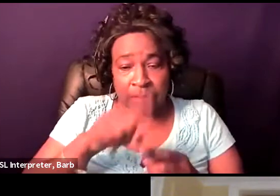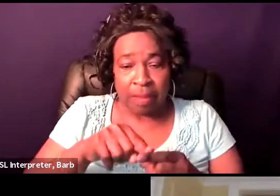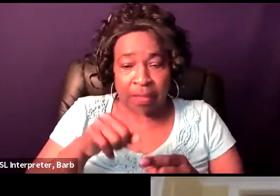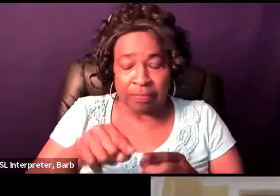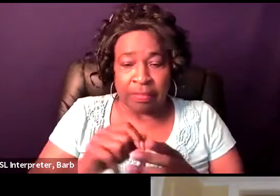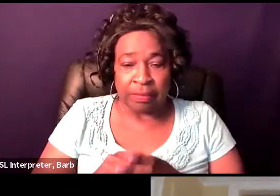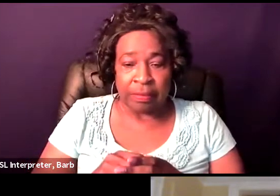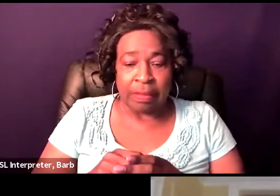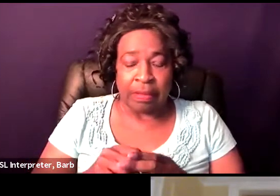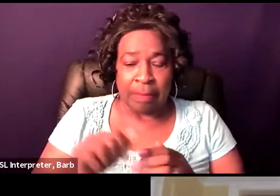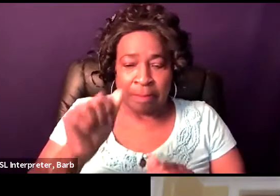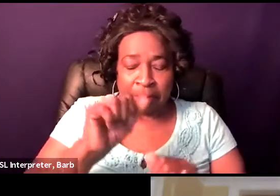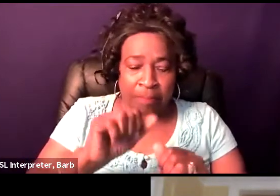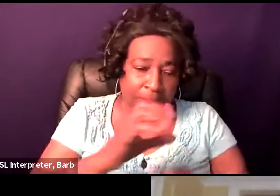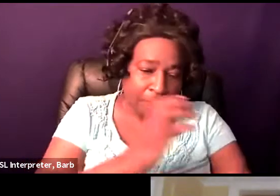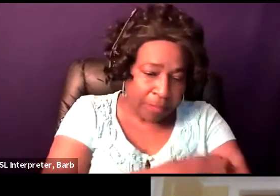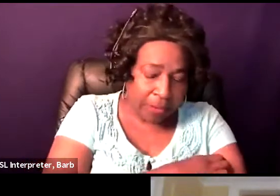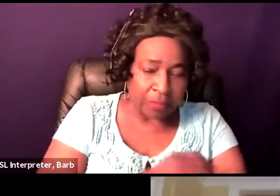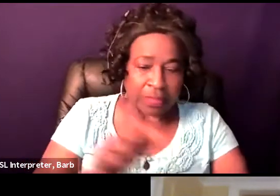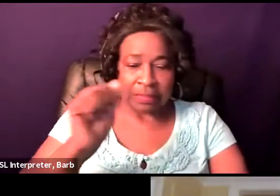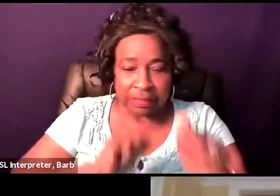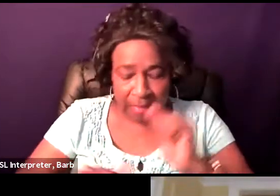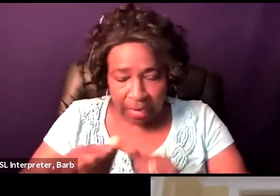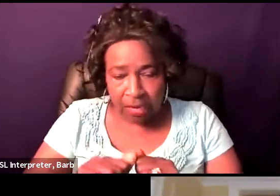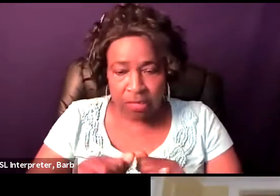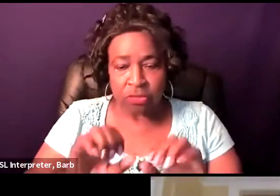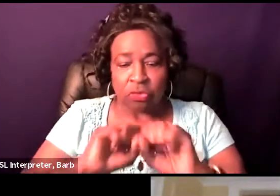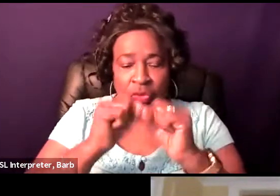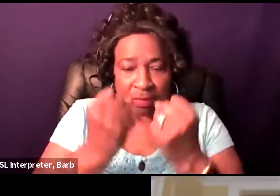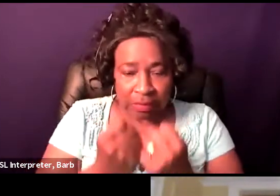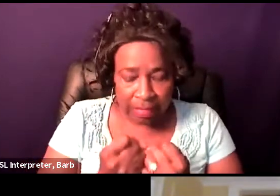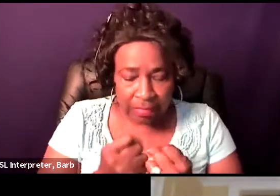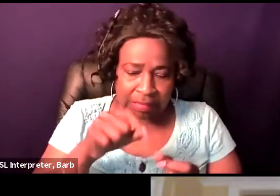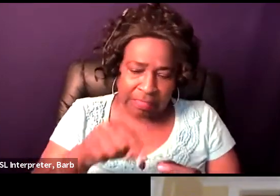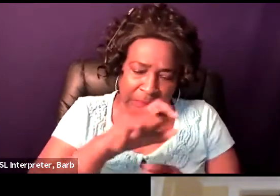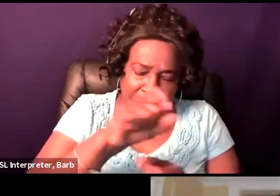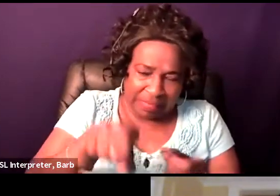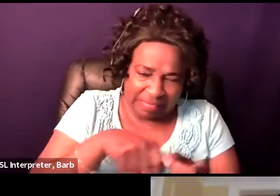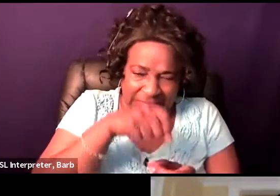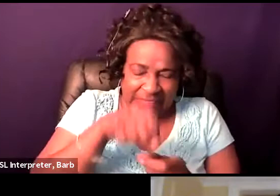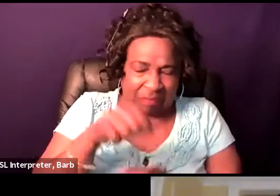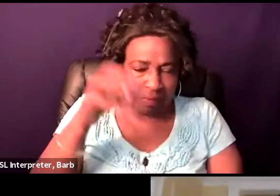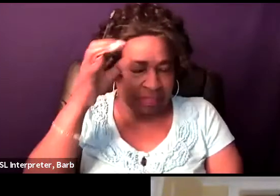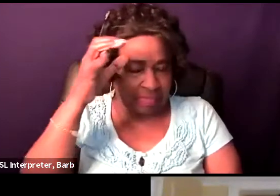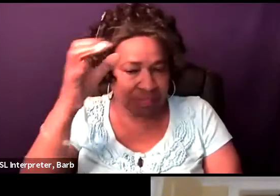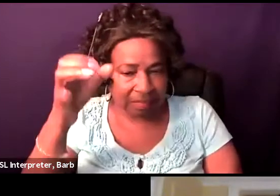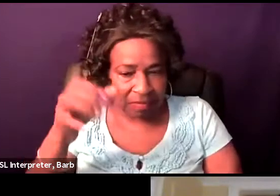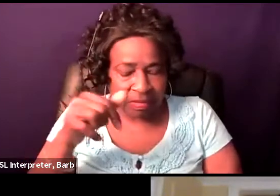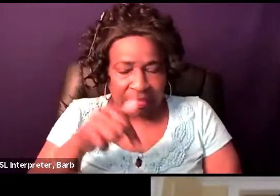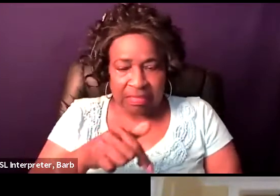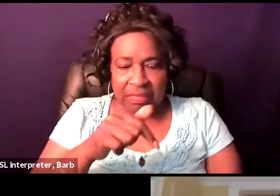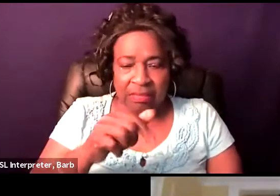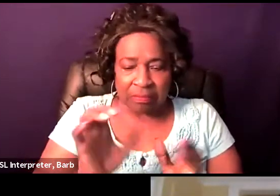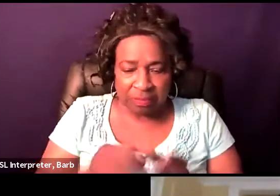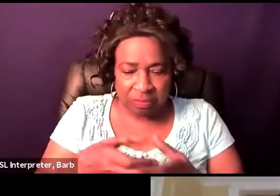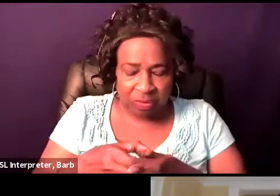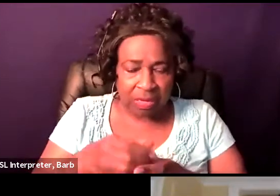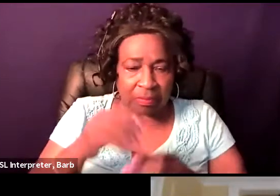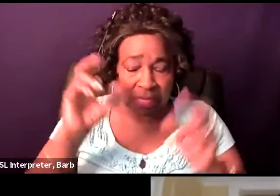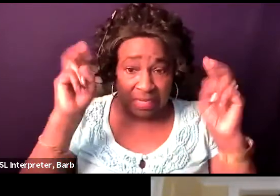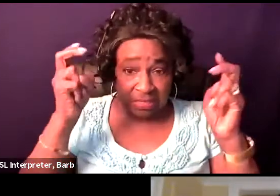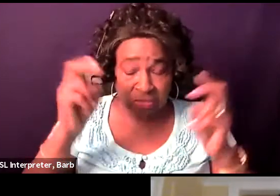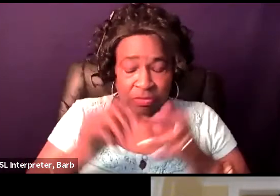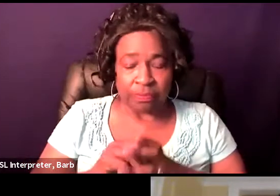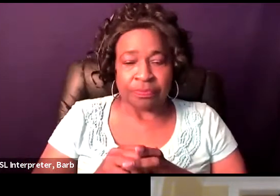power and science and sociality to this specific context, specific set of issues. And when I